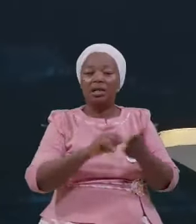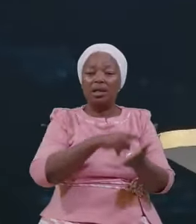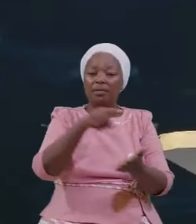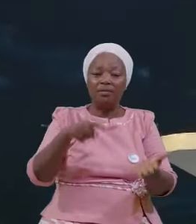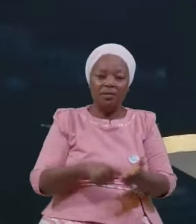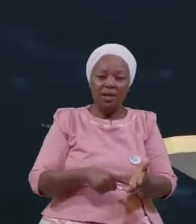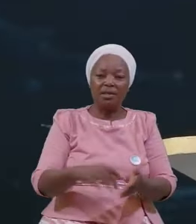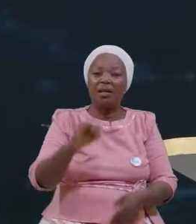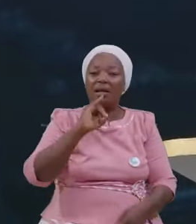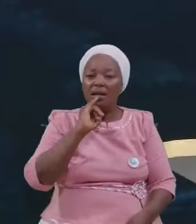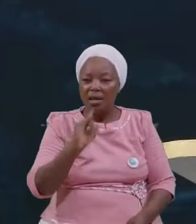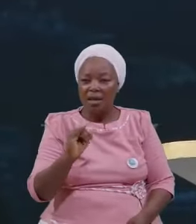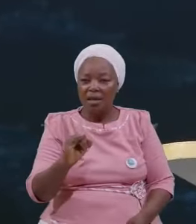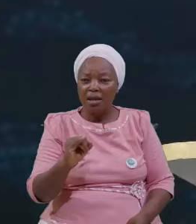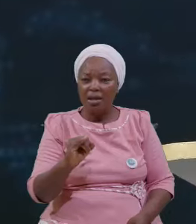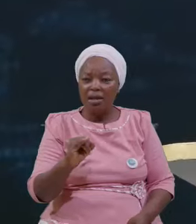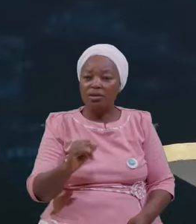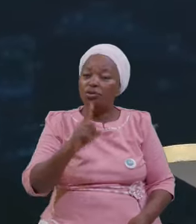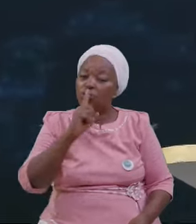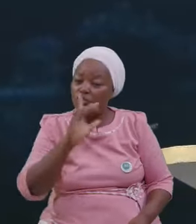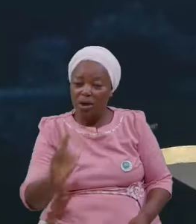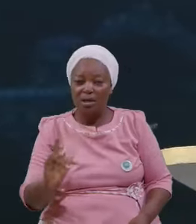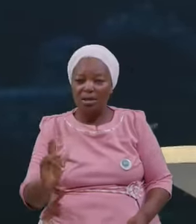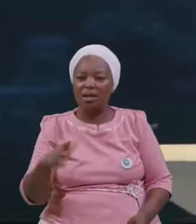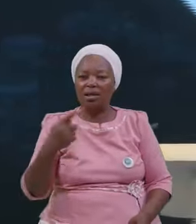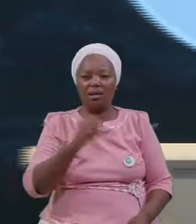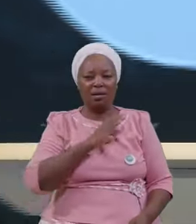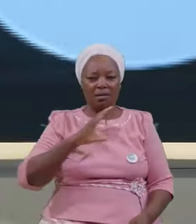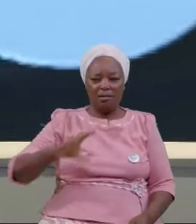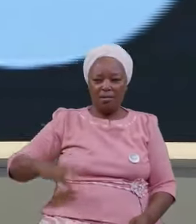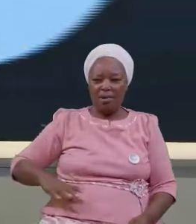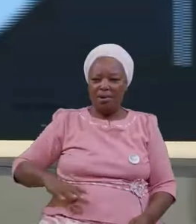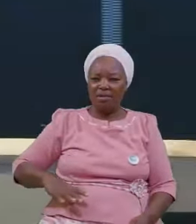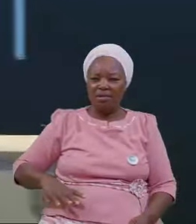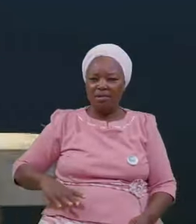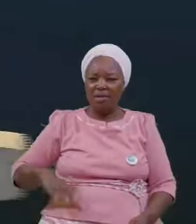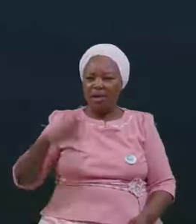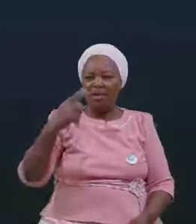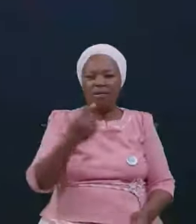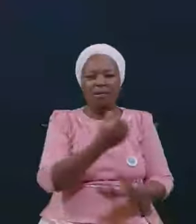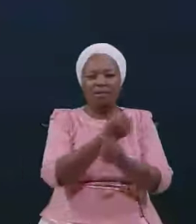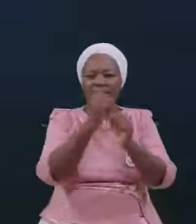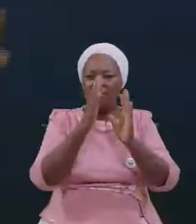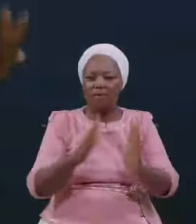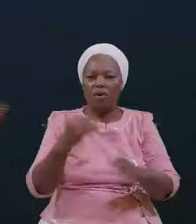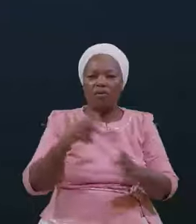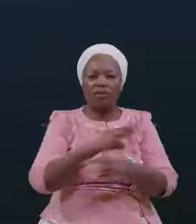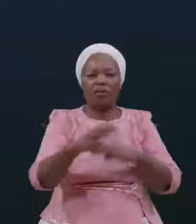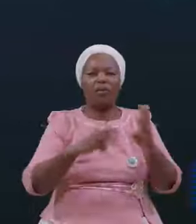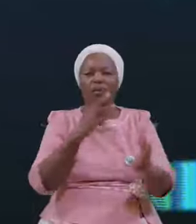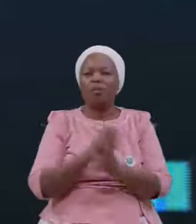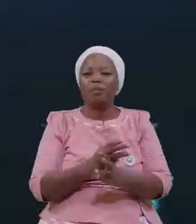is indeed the Christ, the Savior of the world. You had